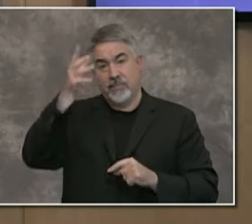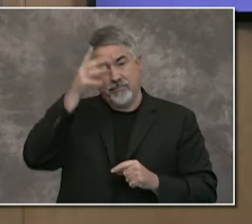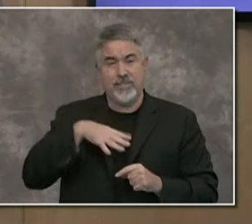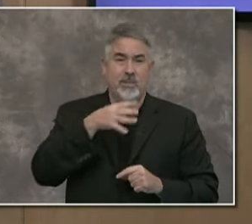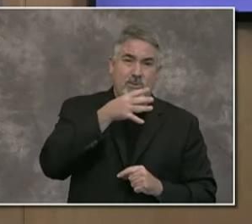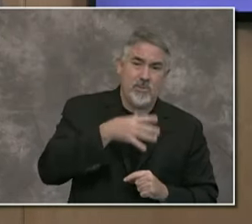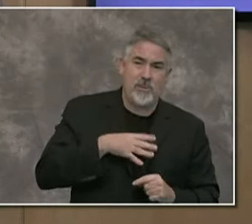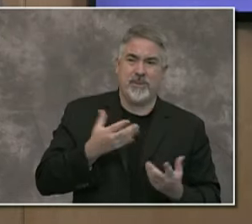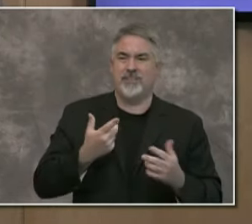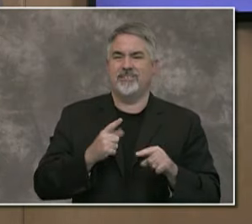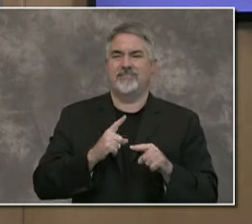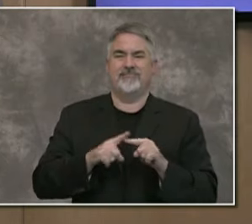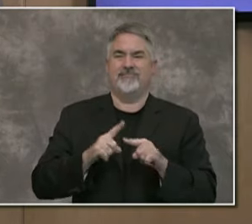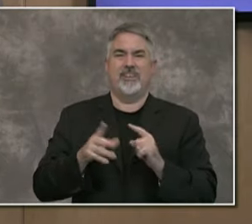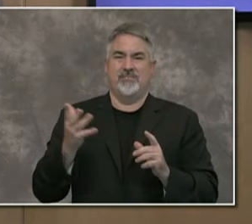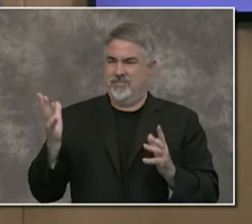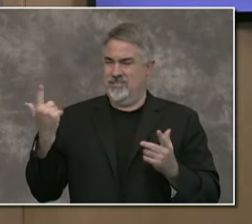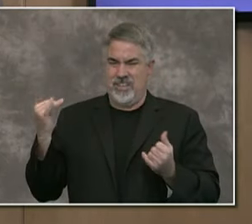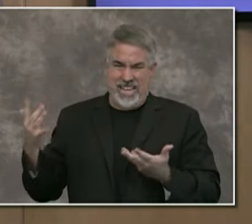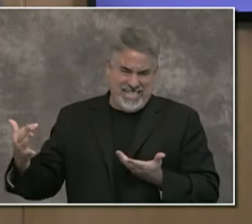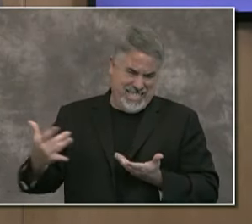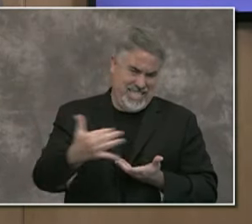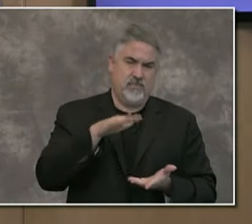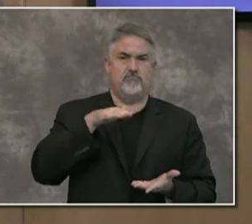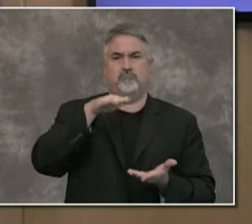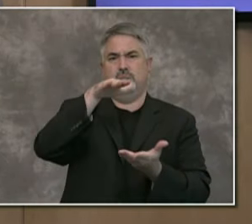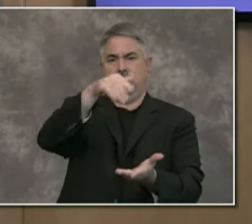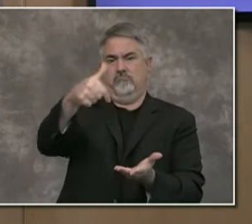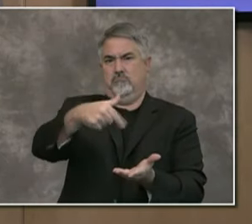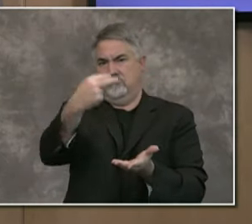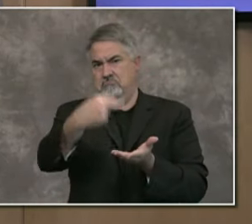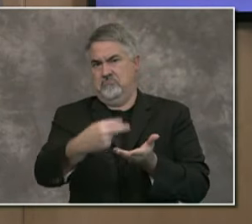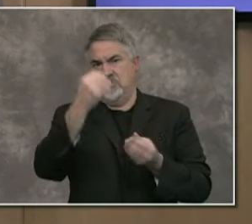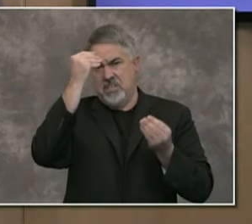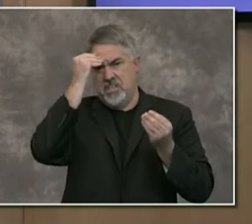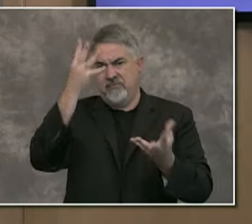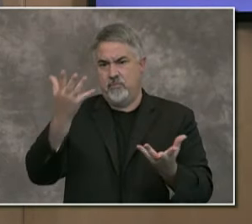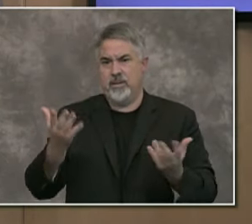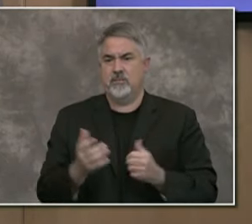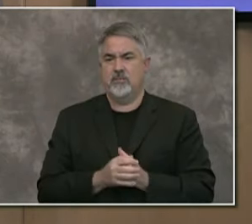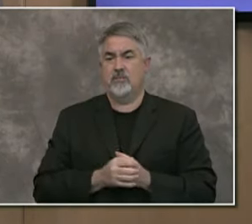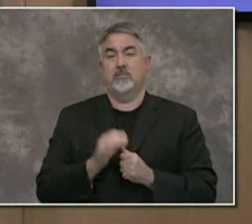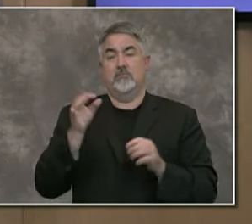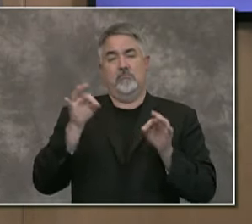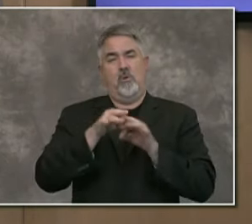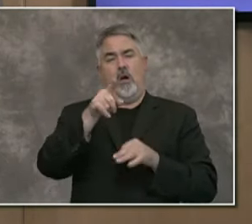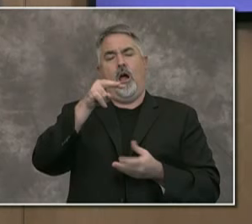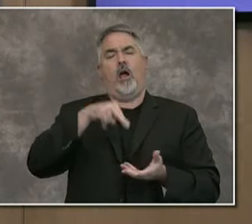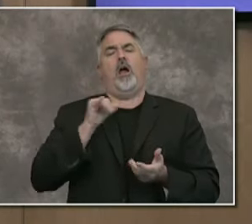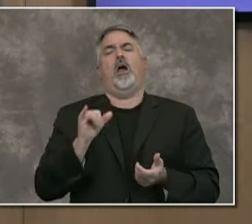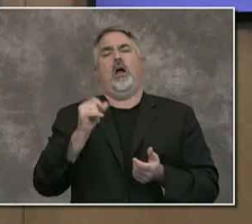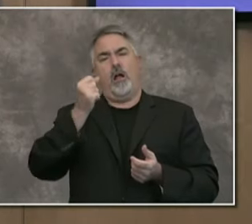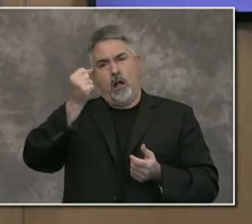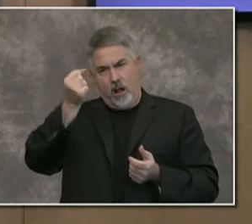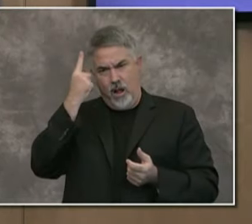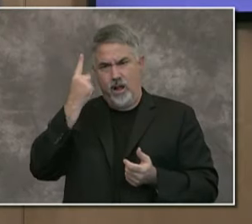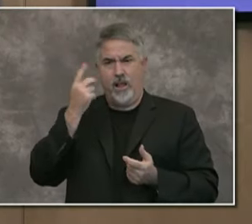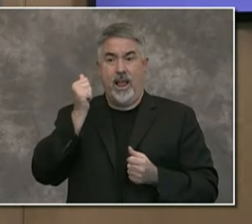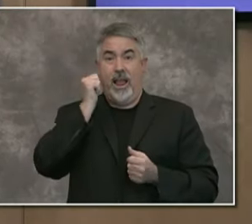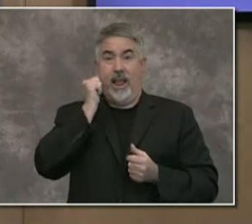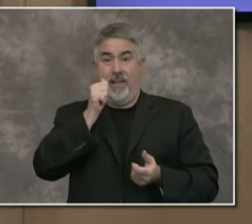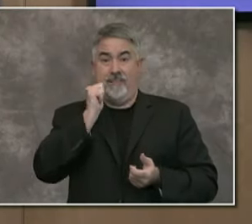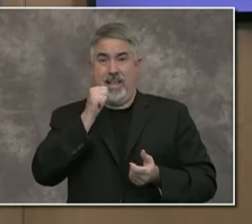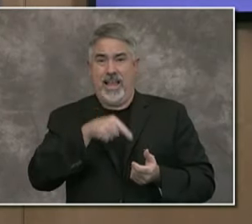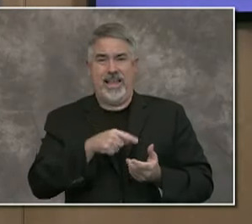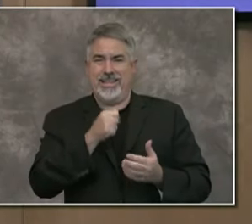the information that we have. But I want to reiterate that the day-to-day totals are not particularly meaningful in predicting what the future may hold.